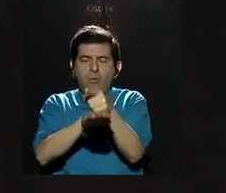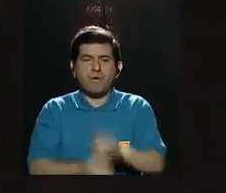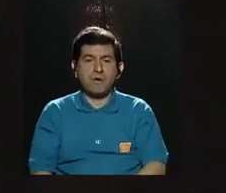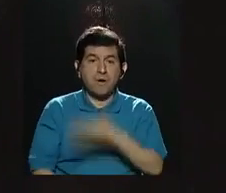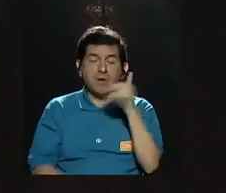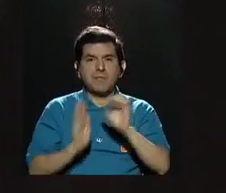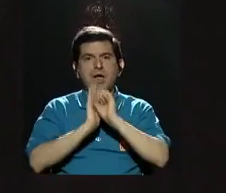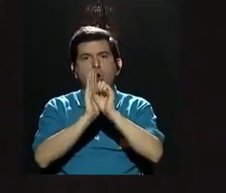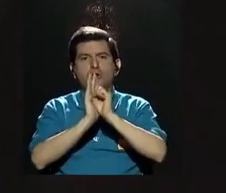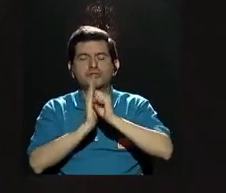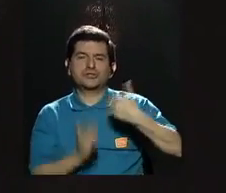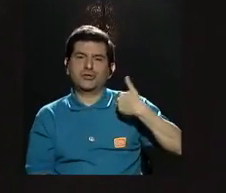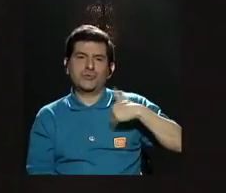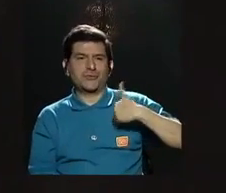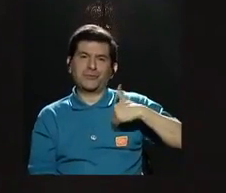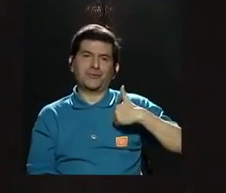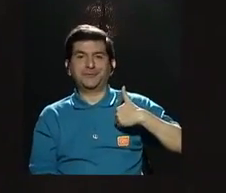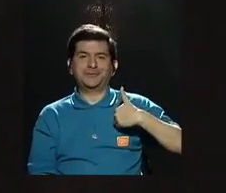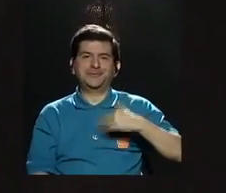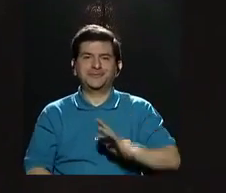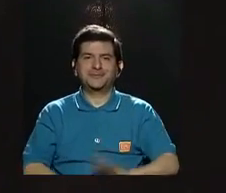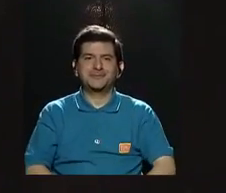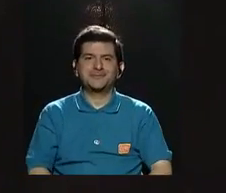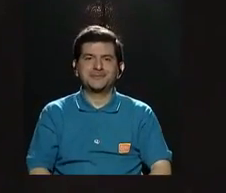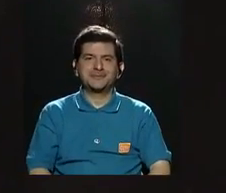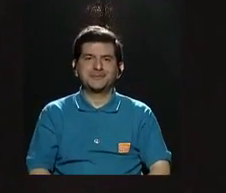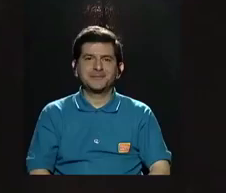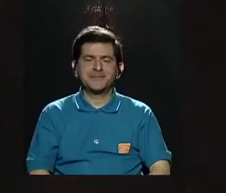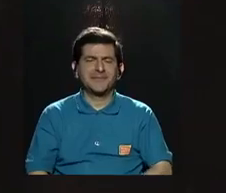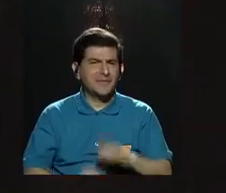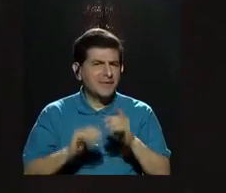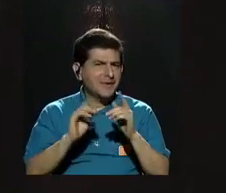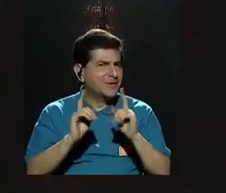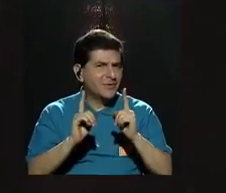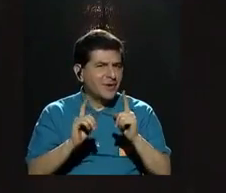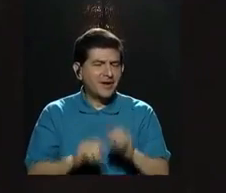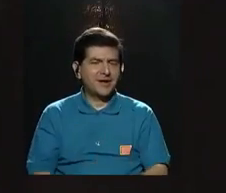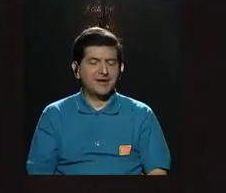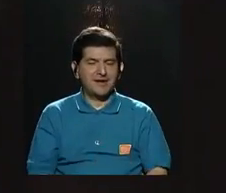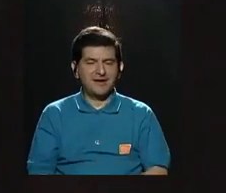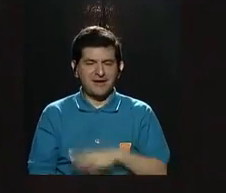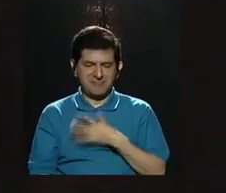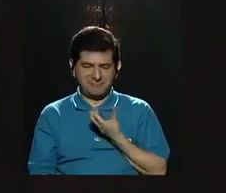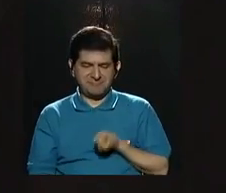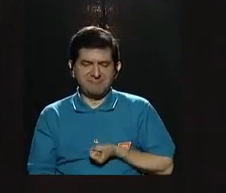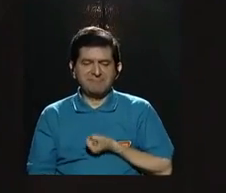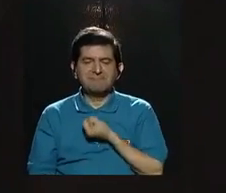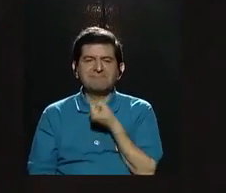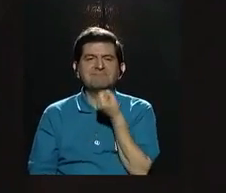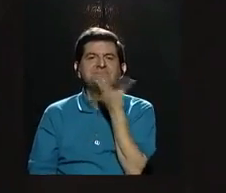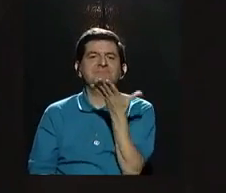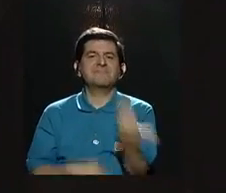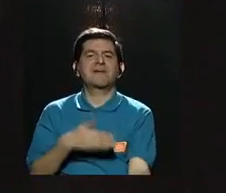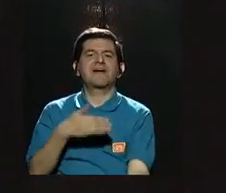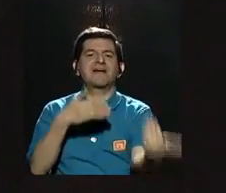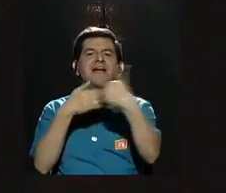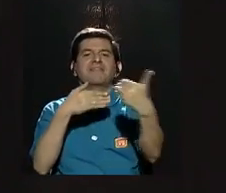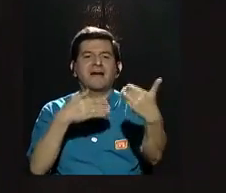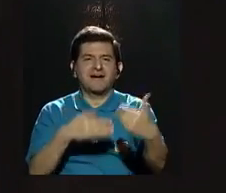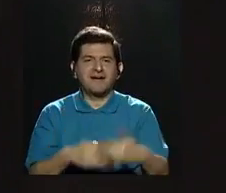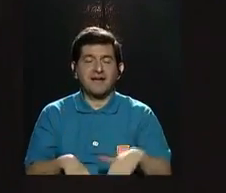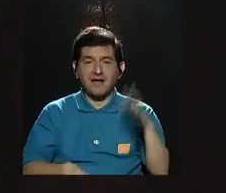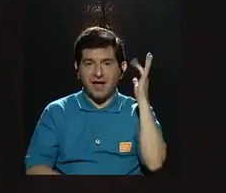masculinity than that which needs to express itself by harassing or attacking